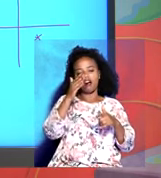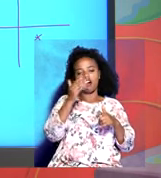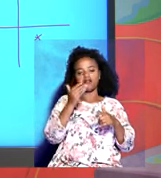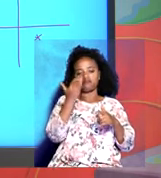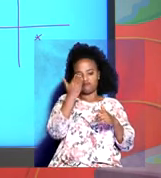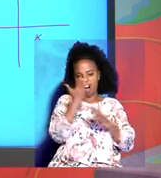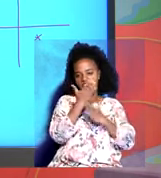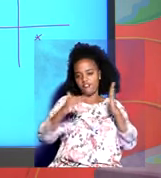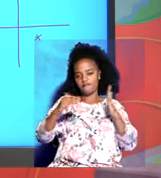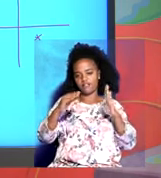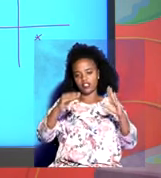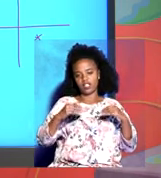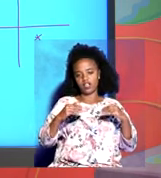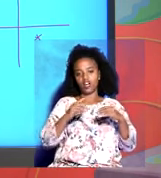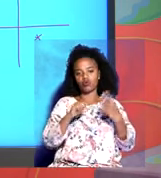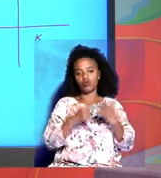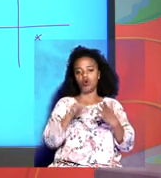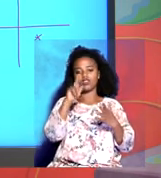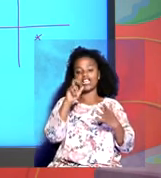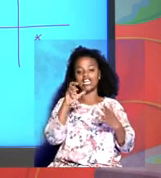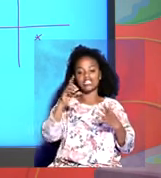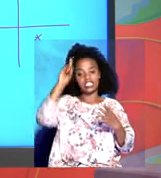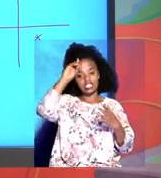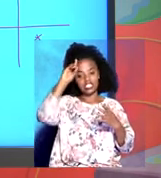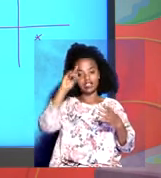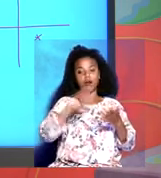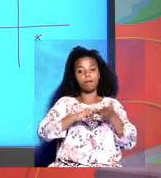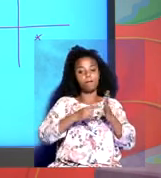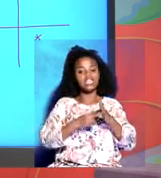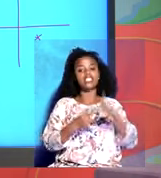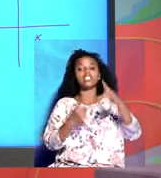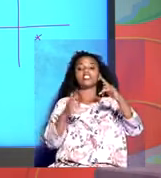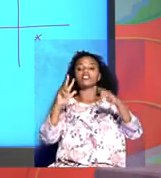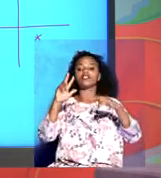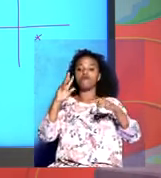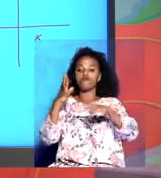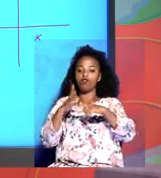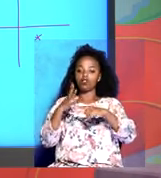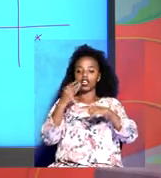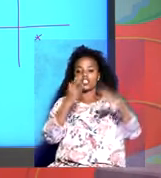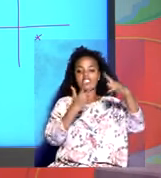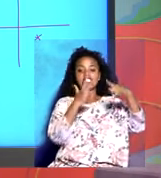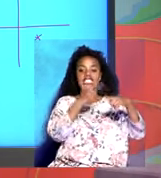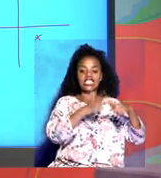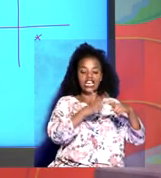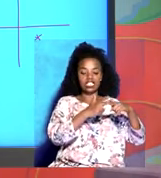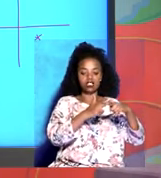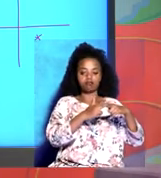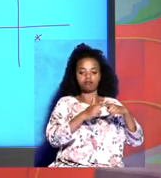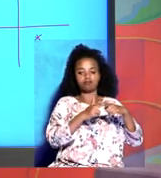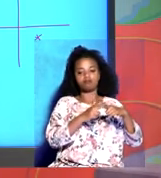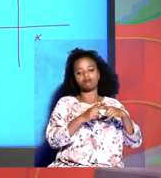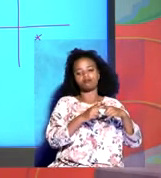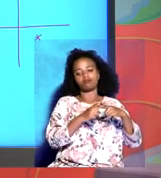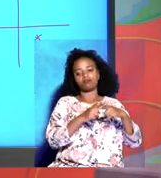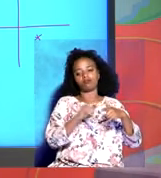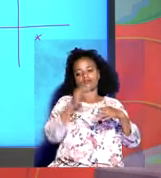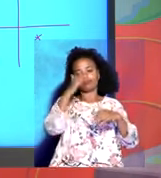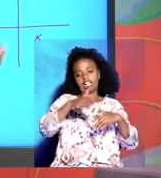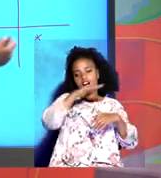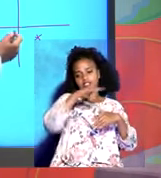the corresponding value of 30 on third and fourth quadrant angle must be calculated or determined.